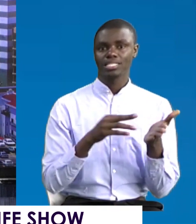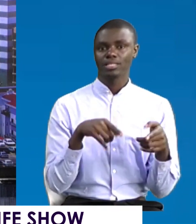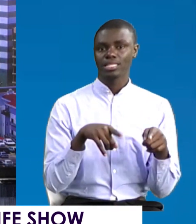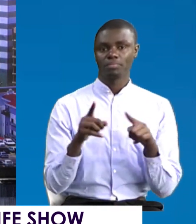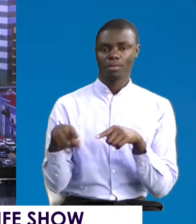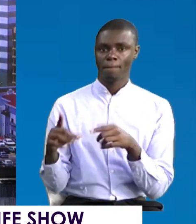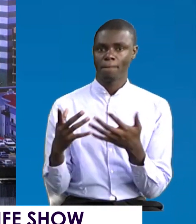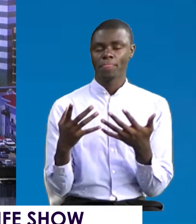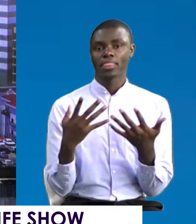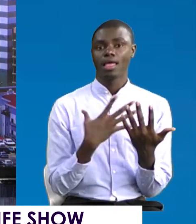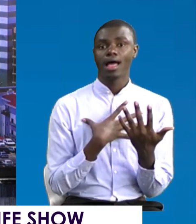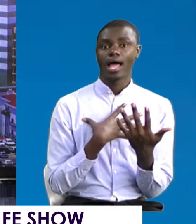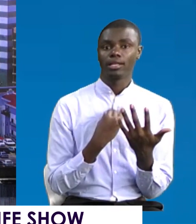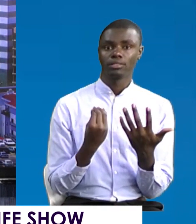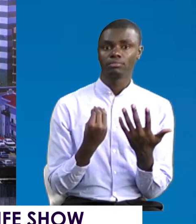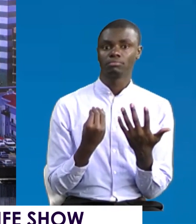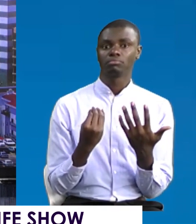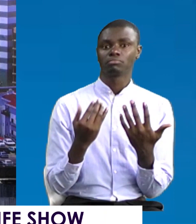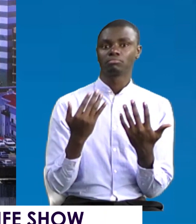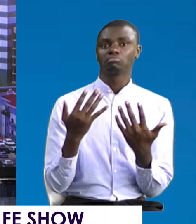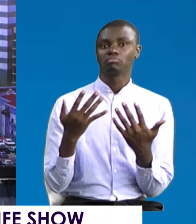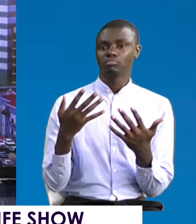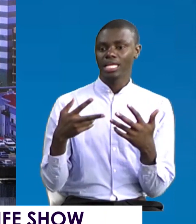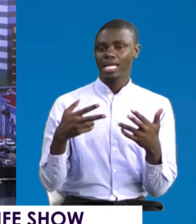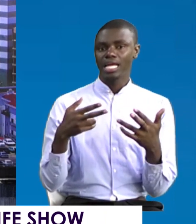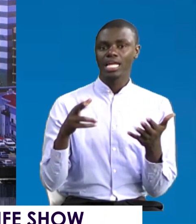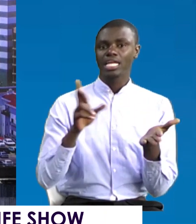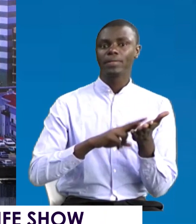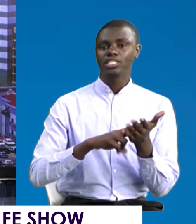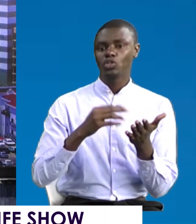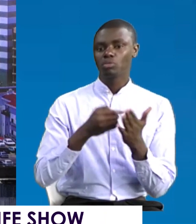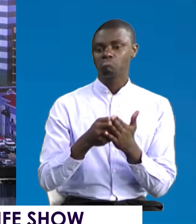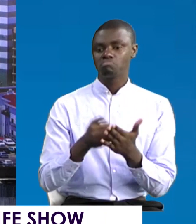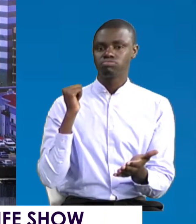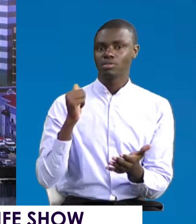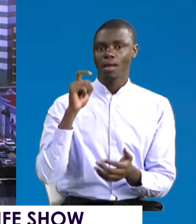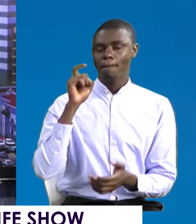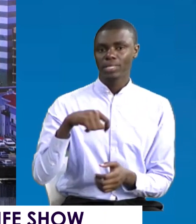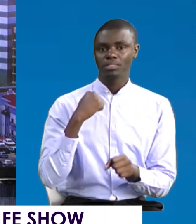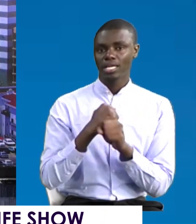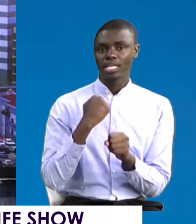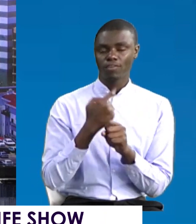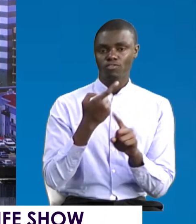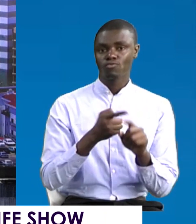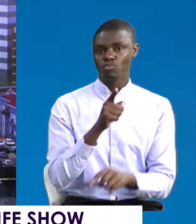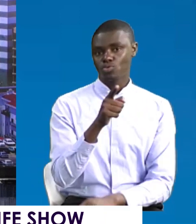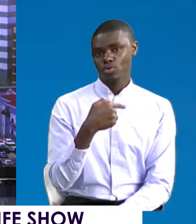themselves. And cutting those repetitions should be a deliberate effort from you and from